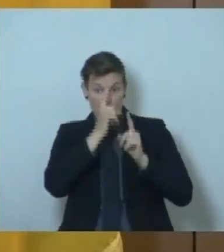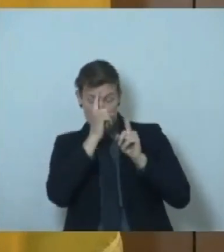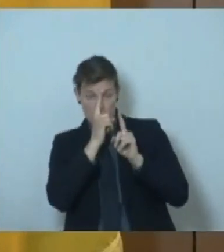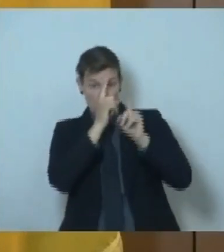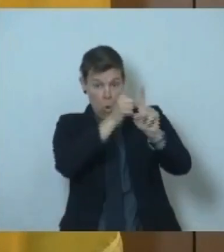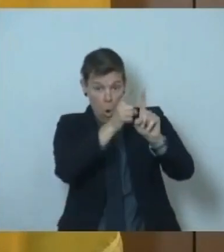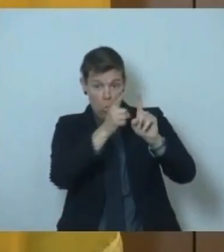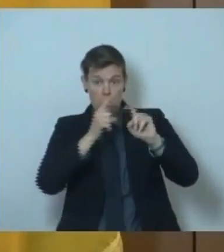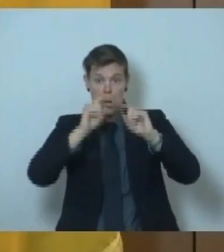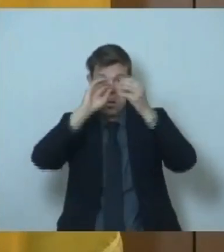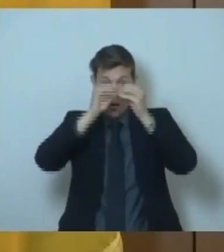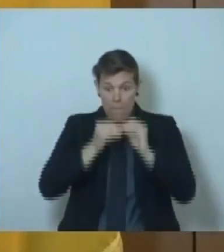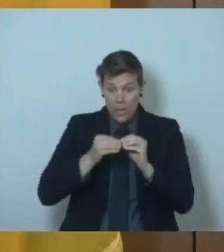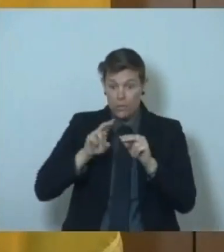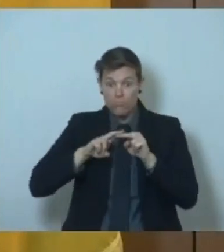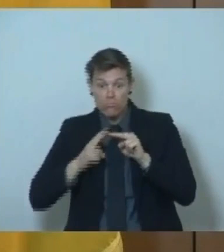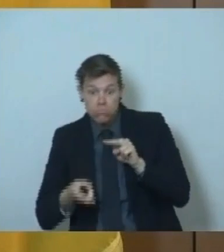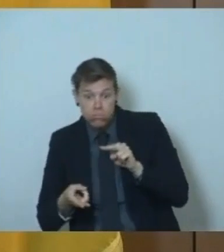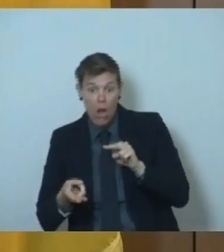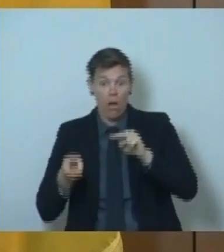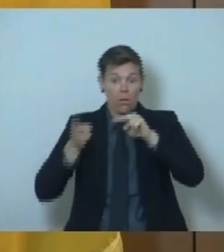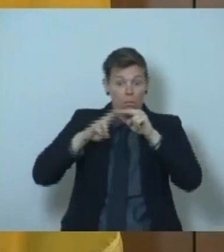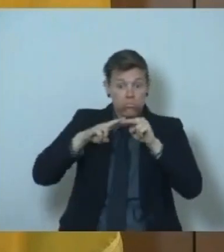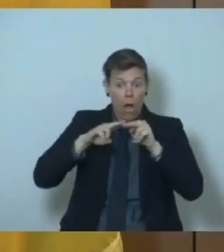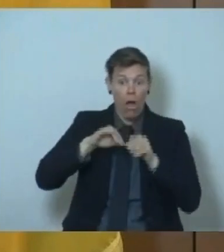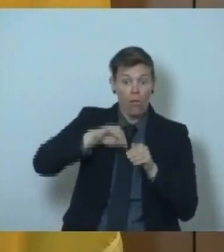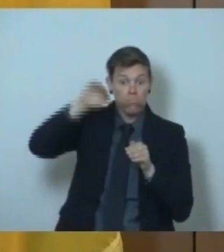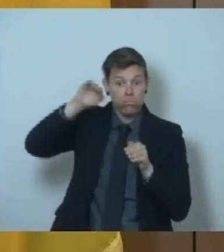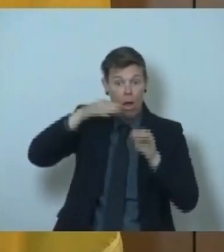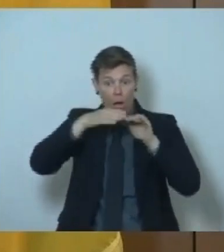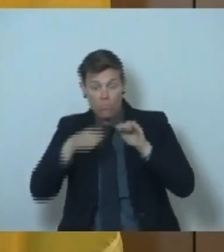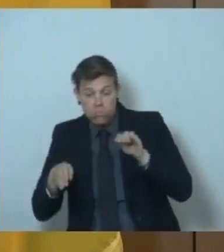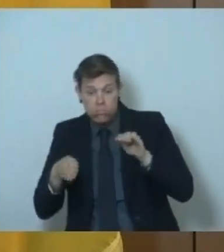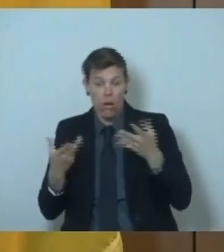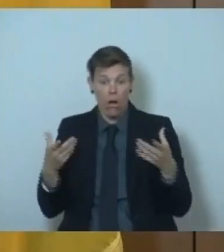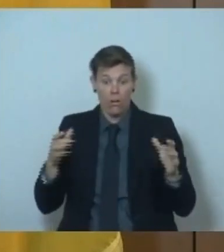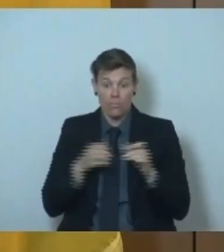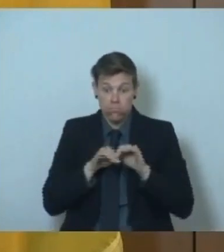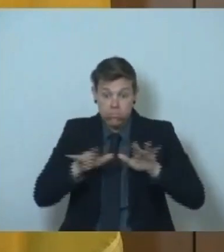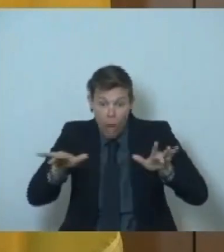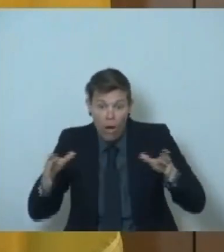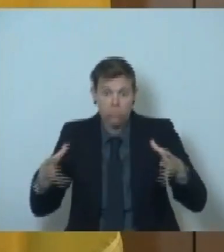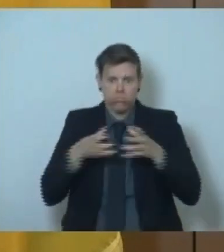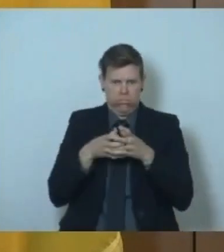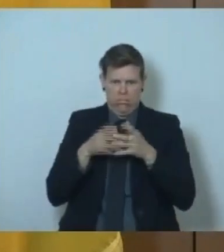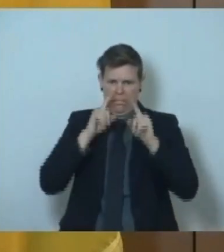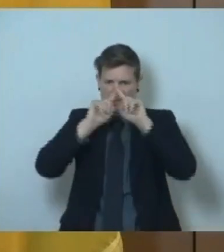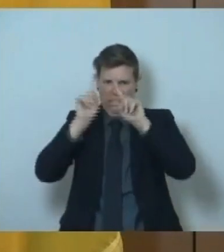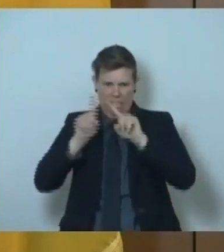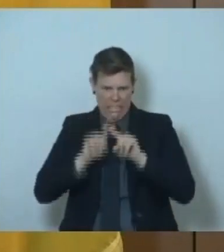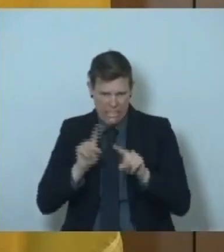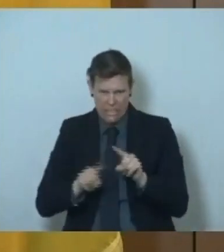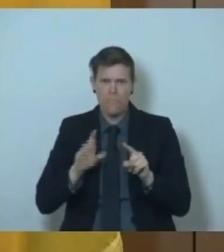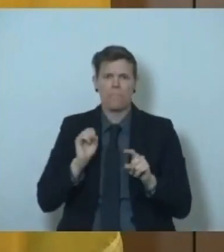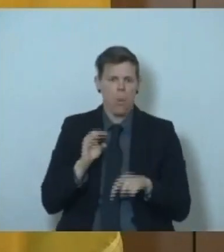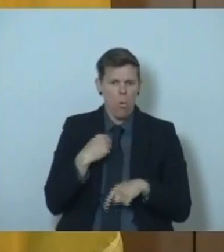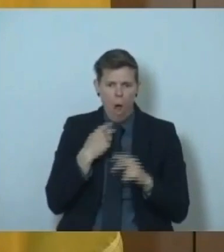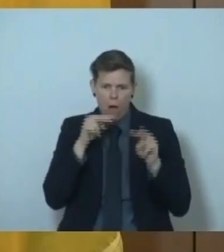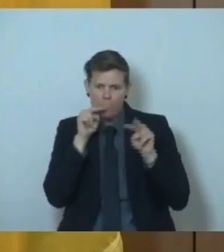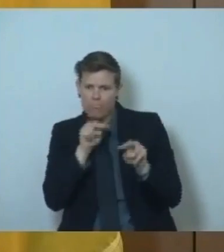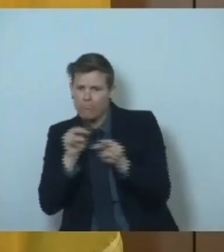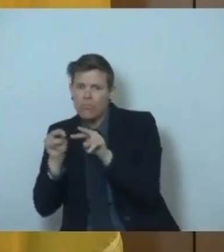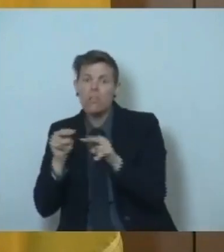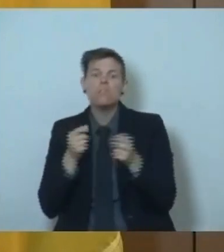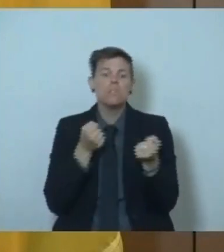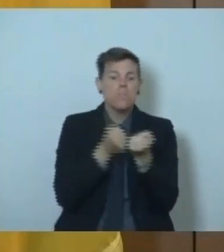of this virus, containing it, and supporting our communities and families and businesses to live in a COVID-19